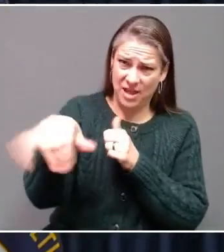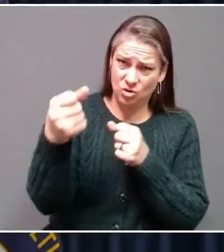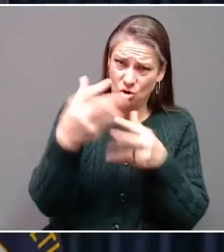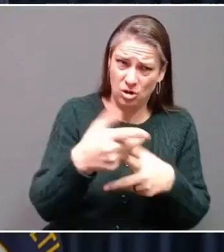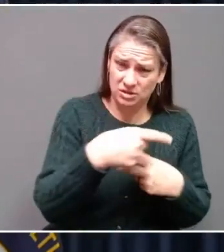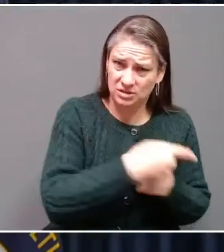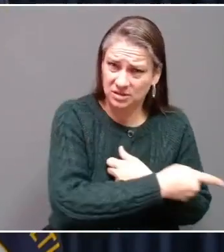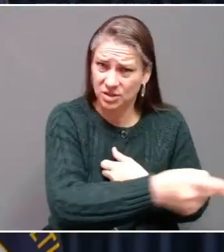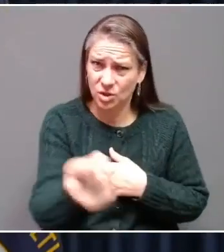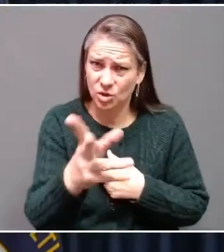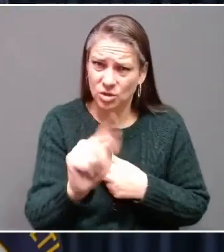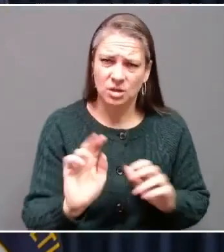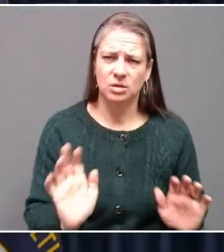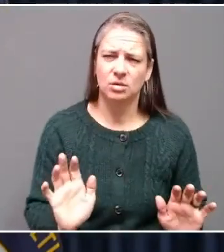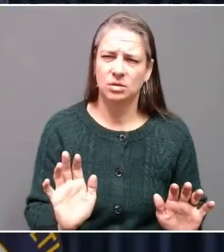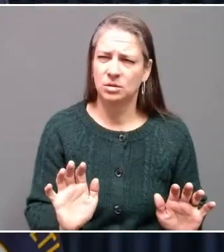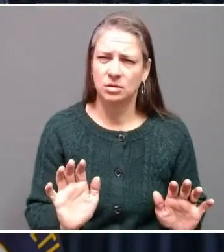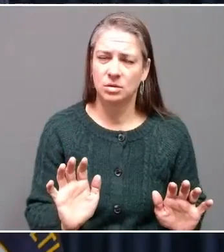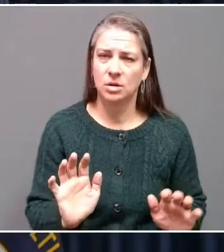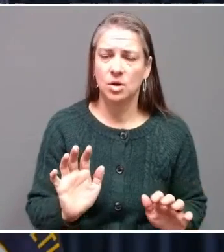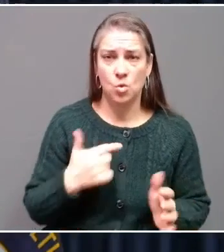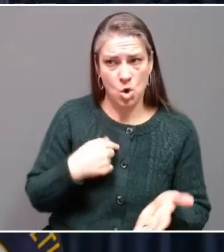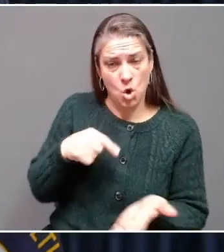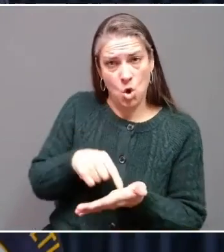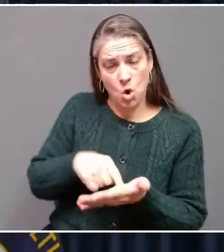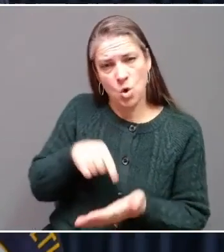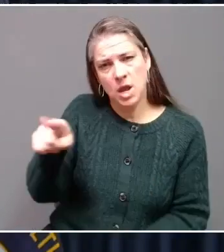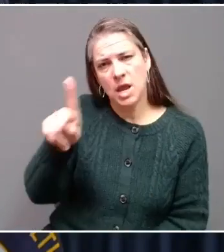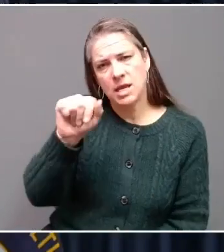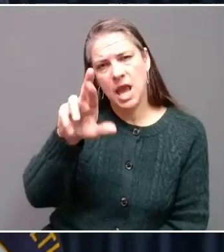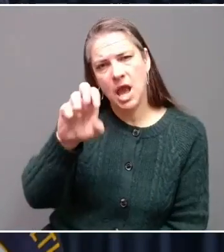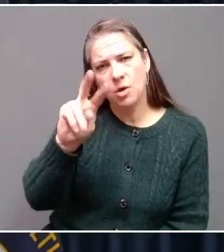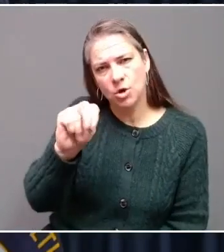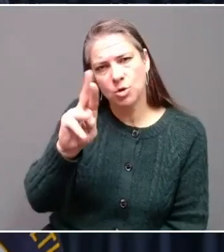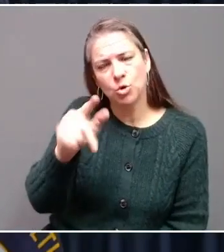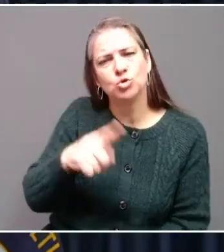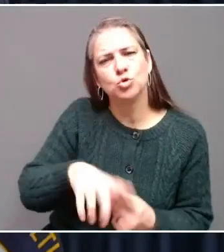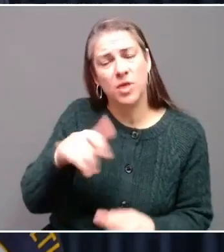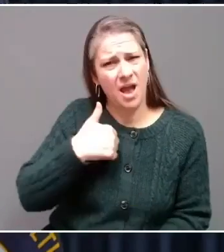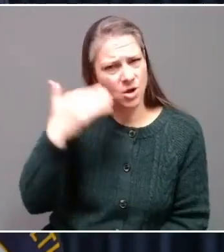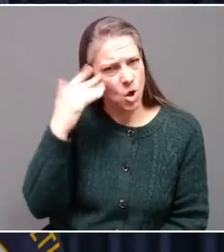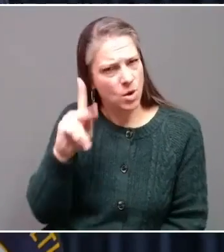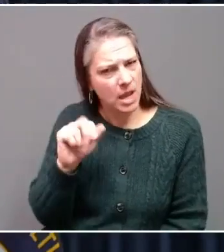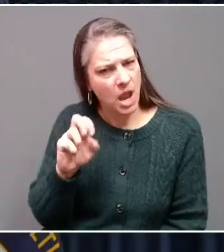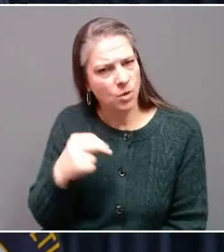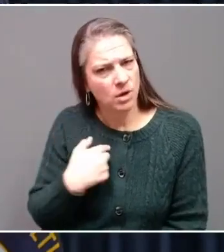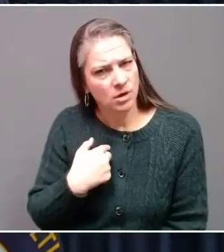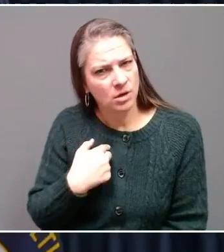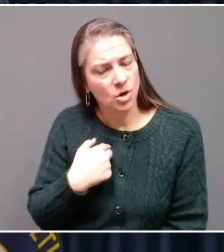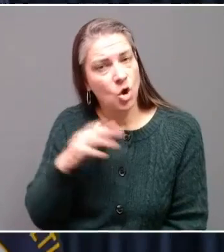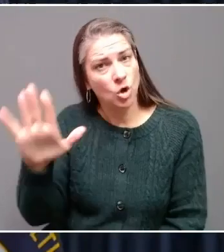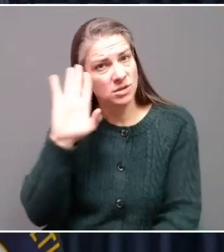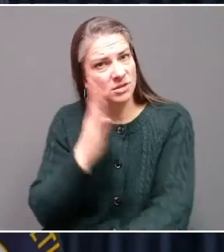I mean, we owe it to Karen Berg not to be doing this session. Listen, I know Karen, and she lost her son, and she